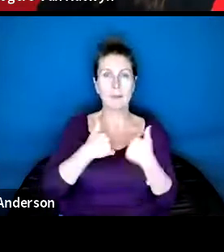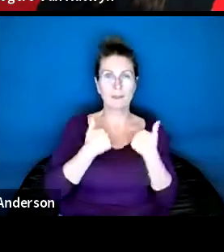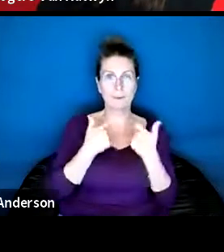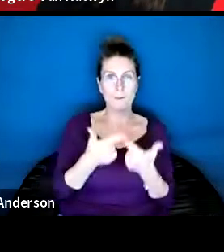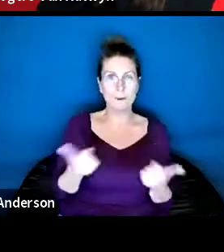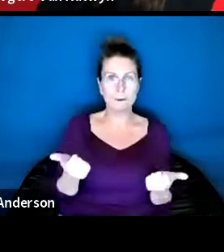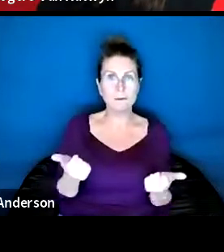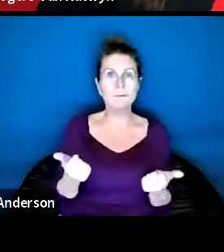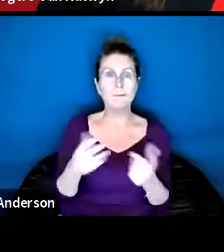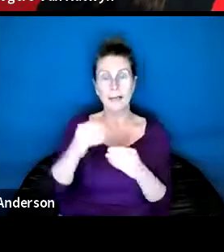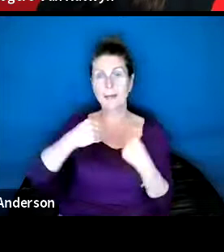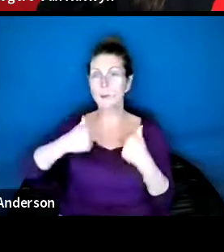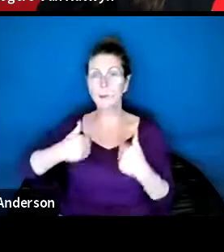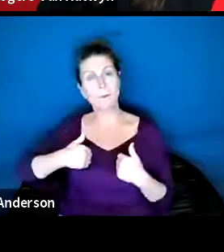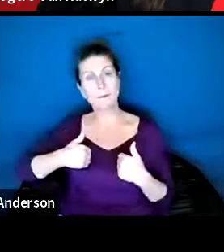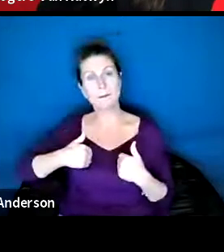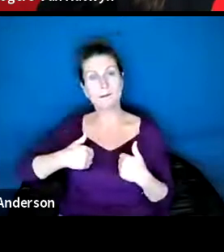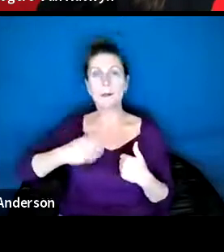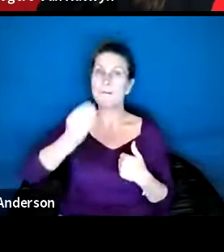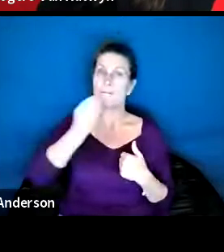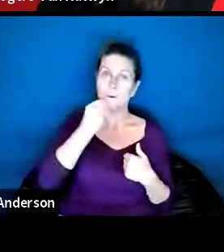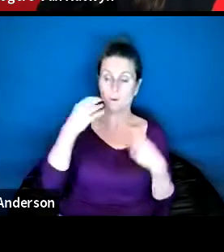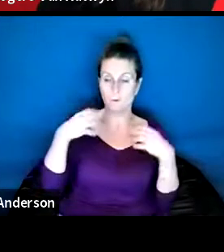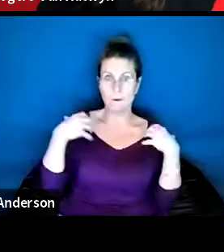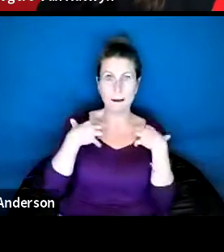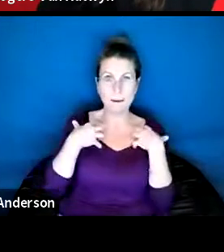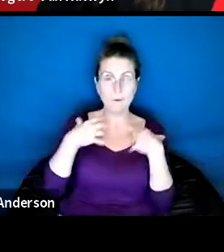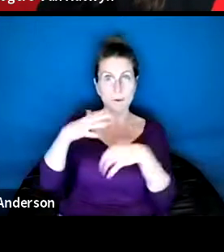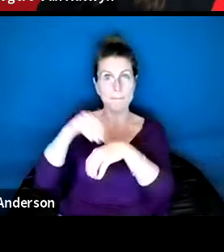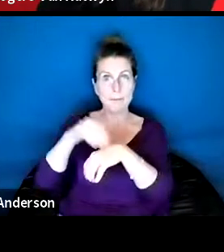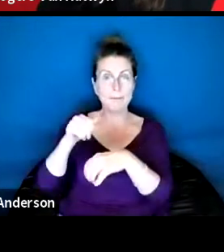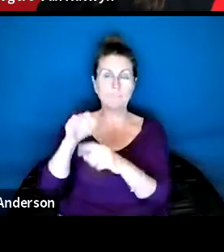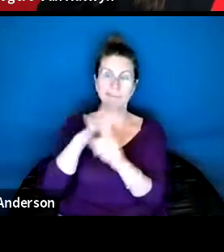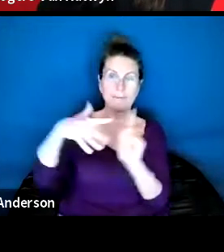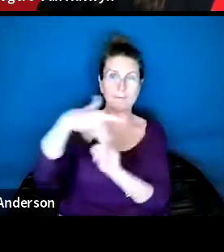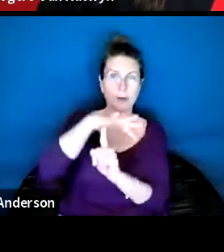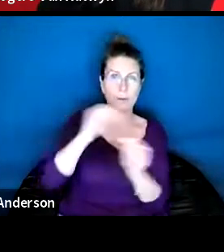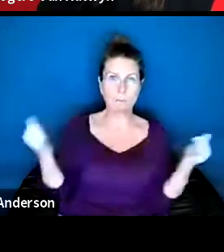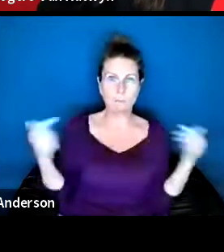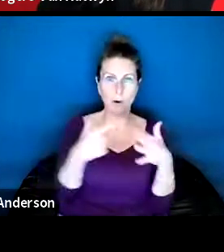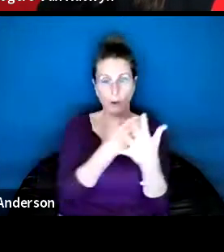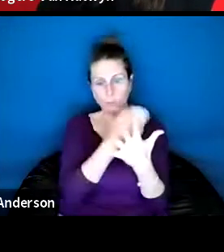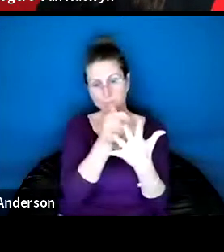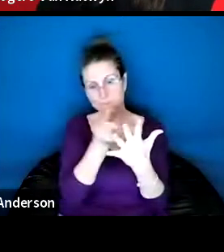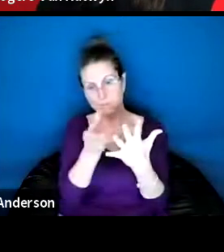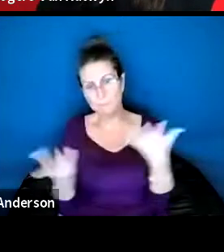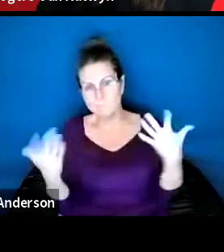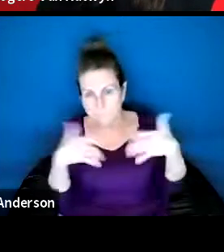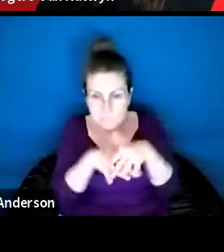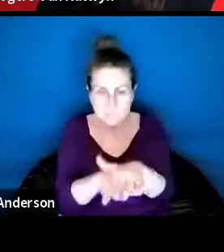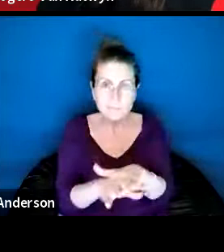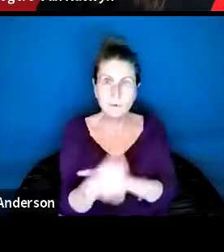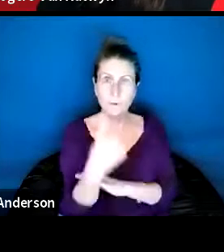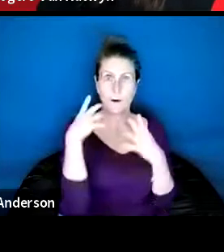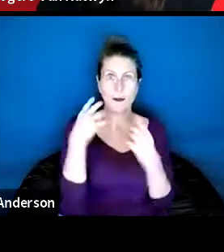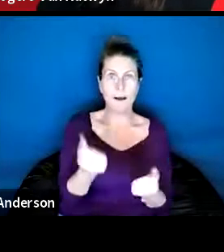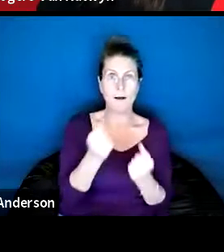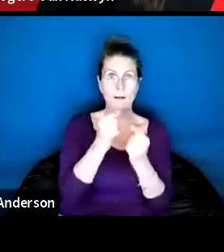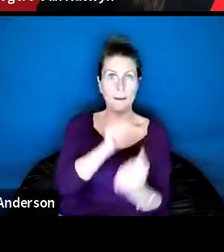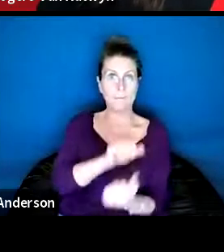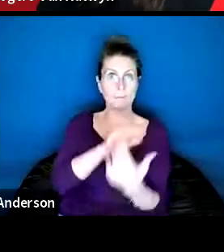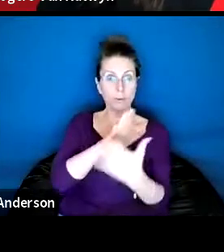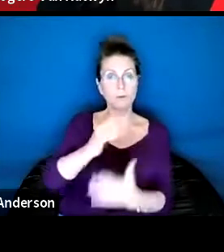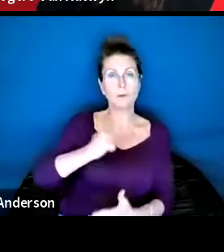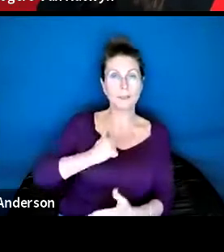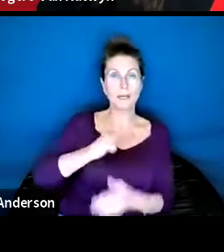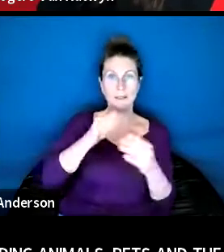in humans, our food animals, pets, and the environment. In taking this One Health approach, Canada is focusing on 4